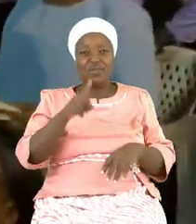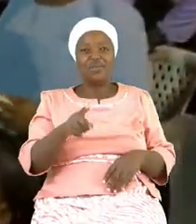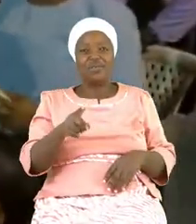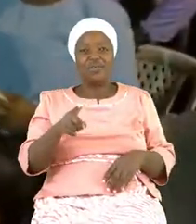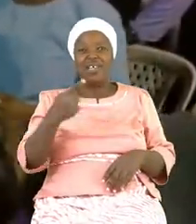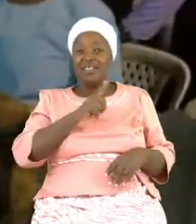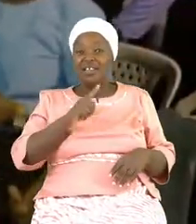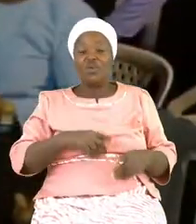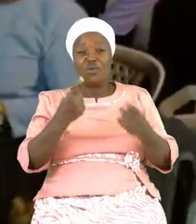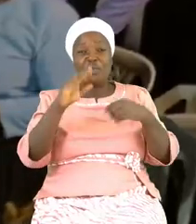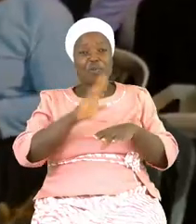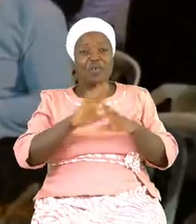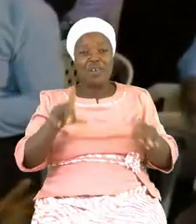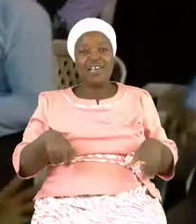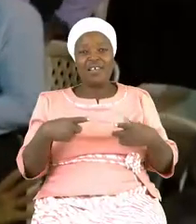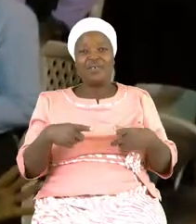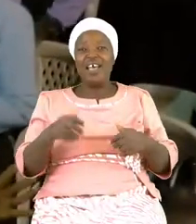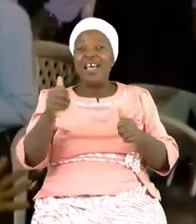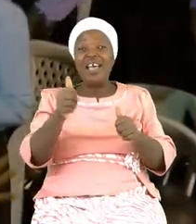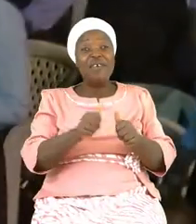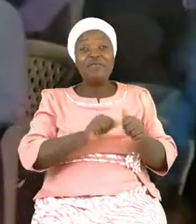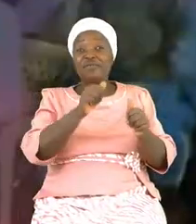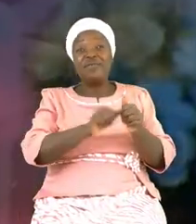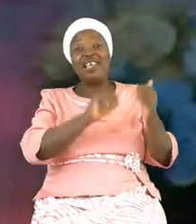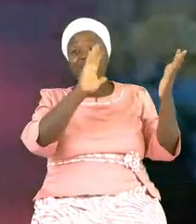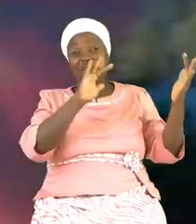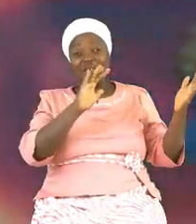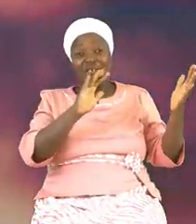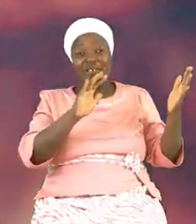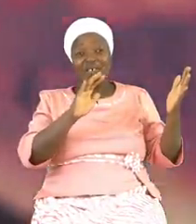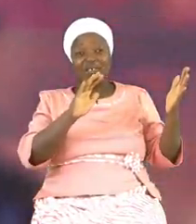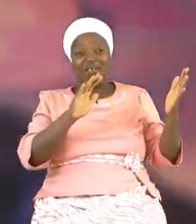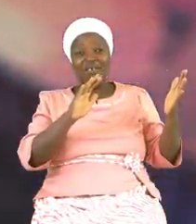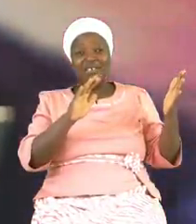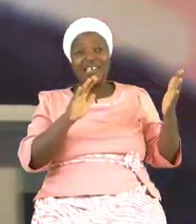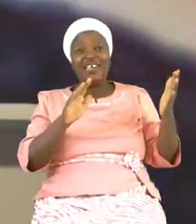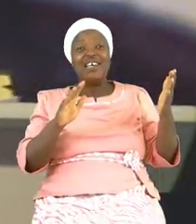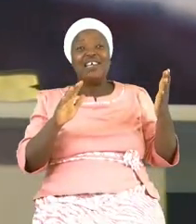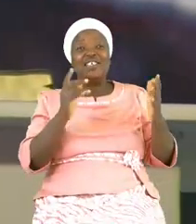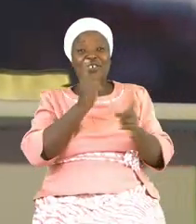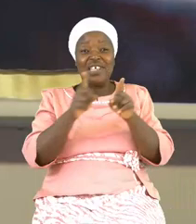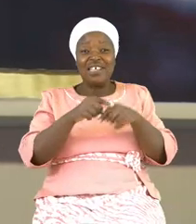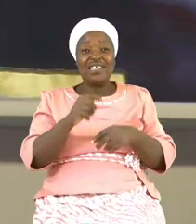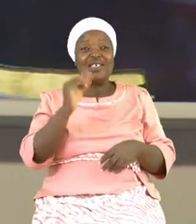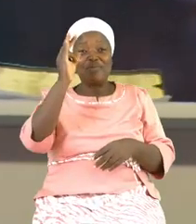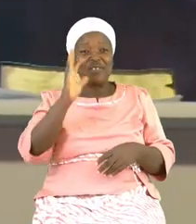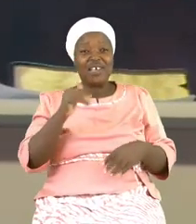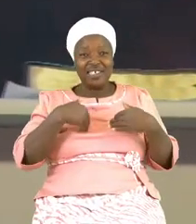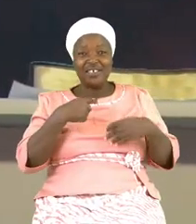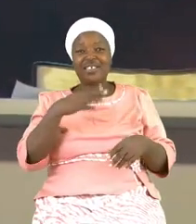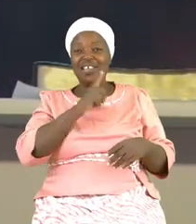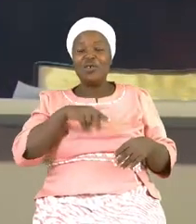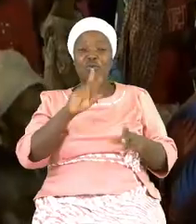you. Every expectation, did you hear the pastor? The Lord will go beyond your expectation